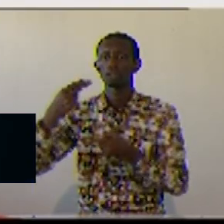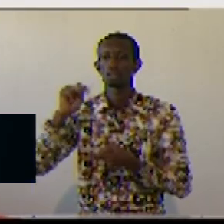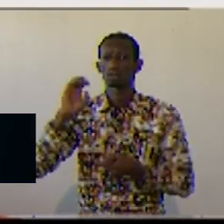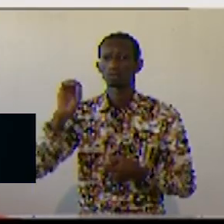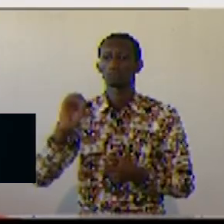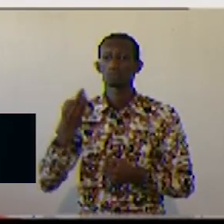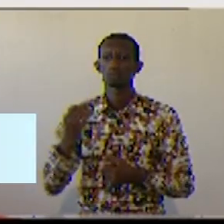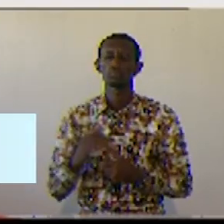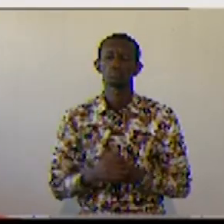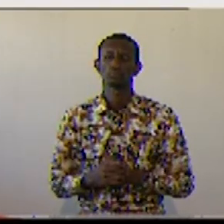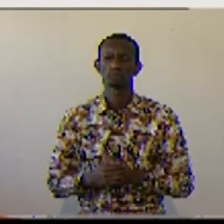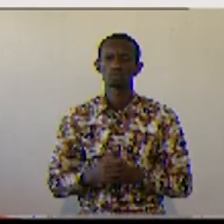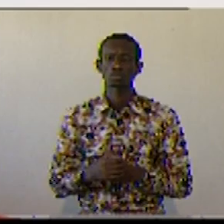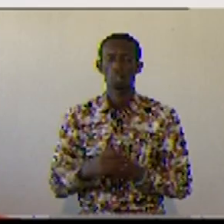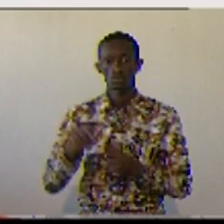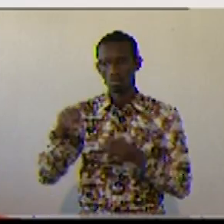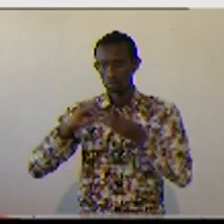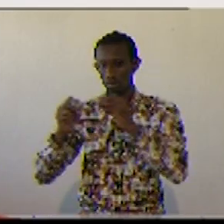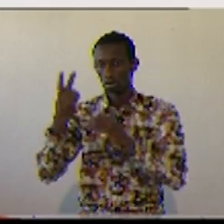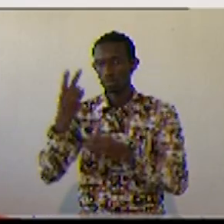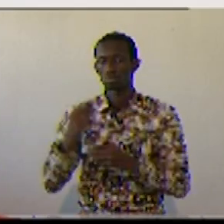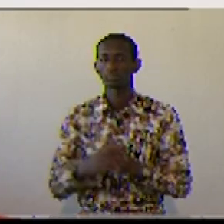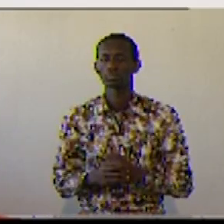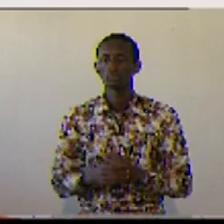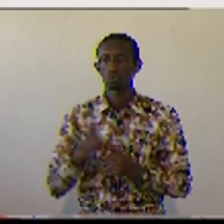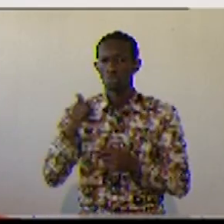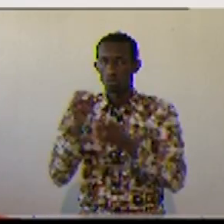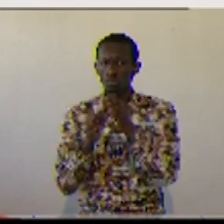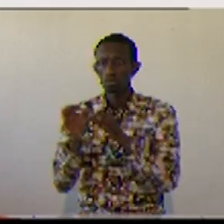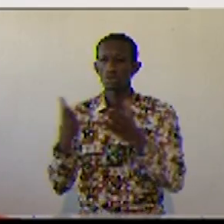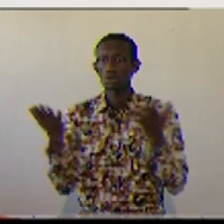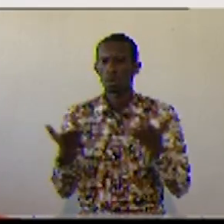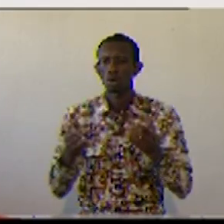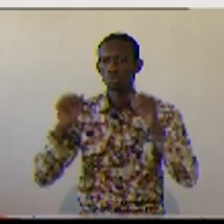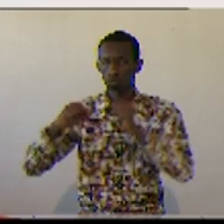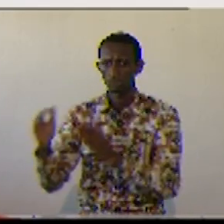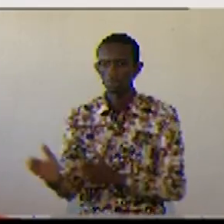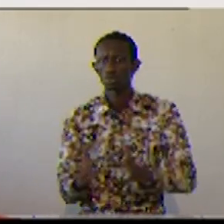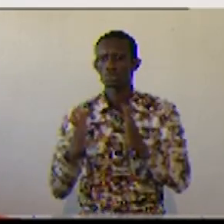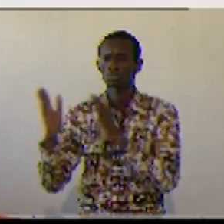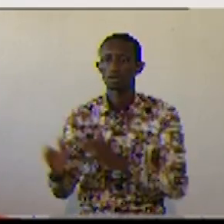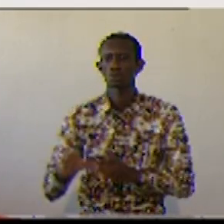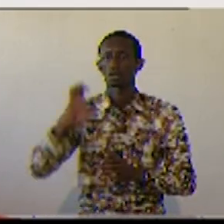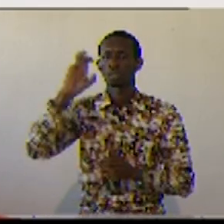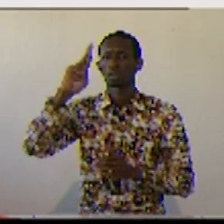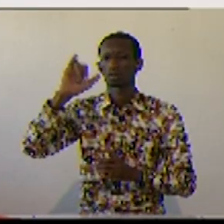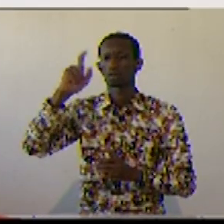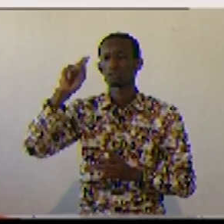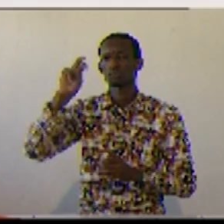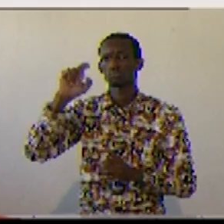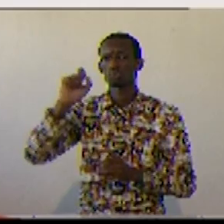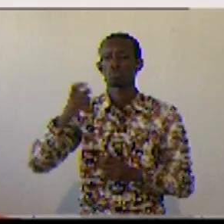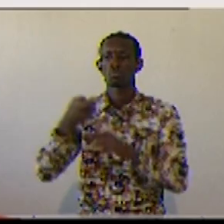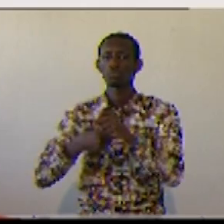nitric acid. And the second question, you explain how you can prepare crystals of copper sulfate from